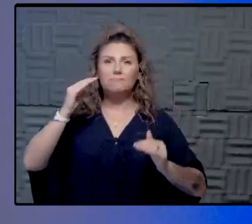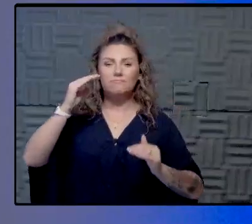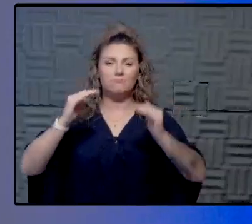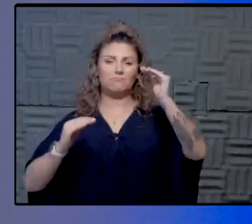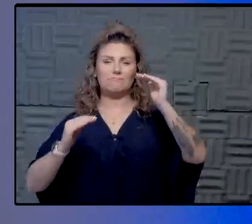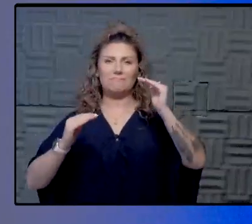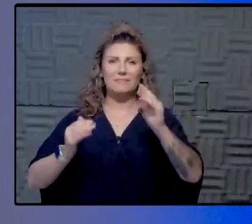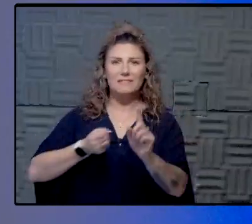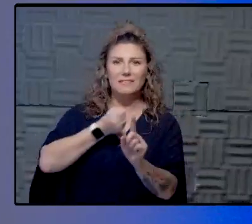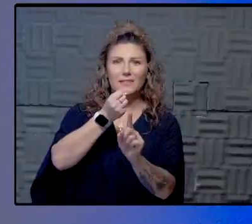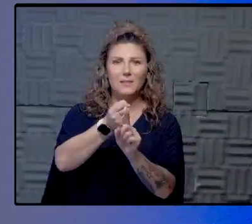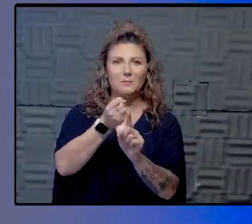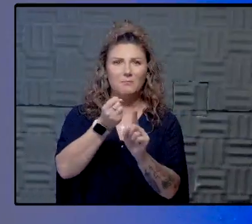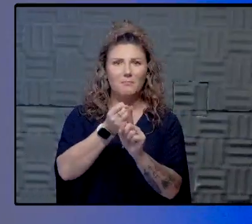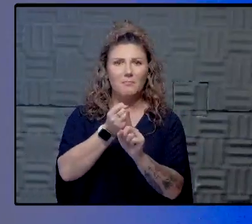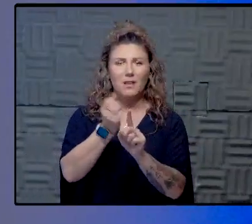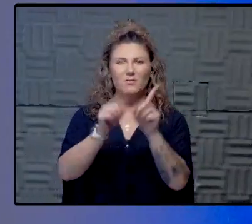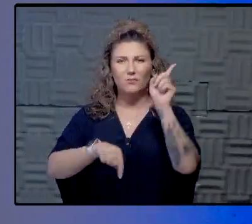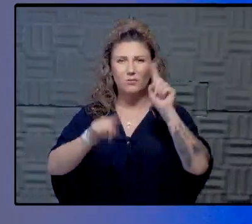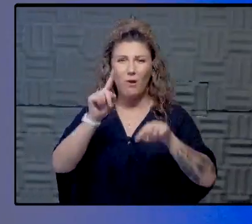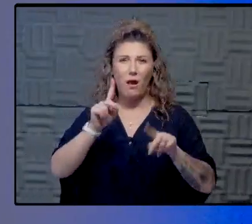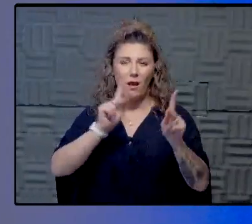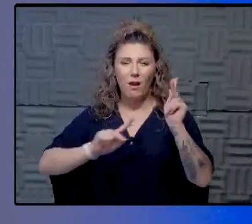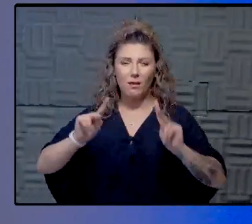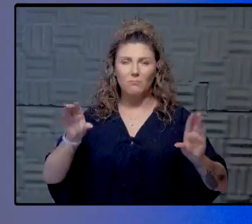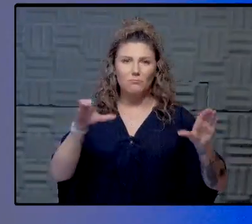disproportionately impacted, different populations.